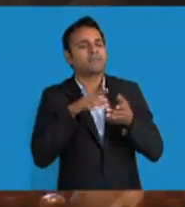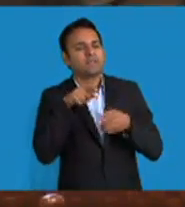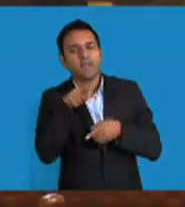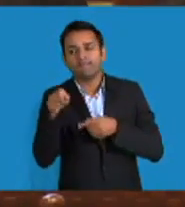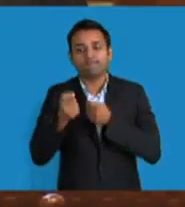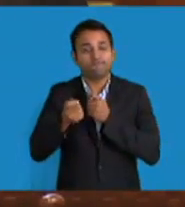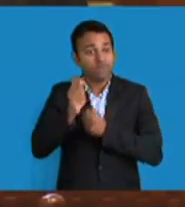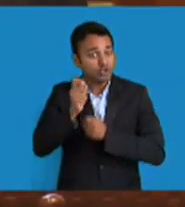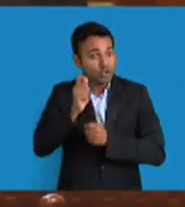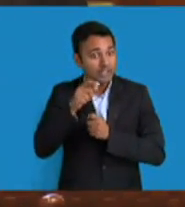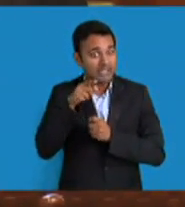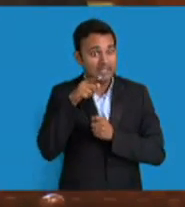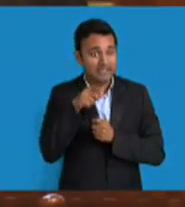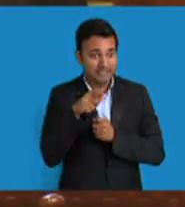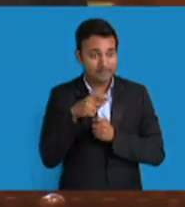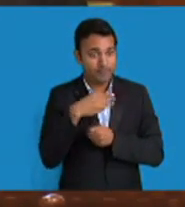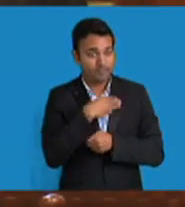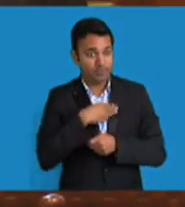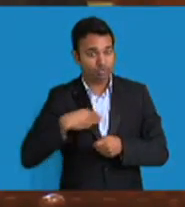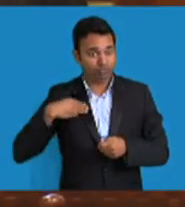handling procedures are maintained.